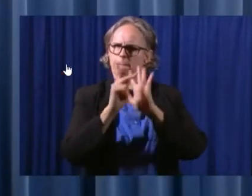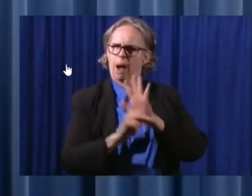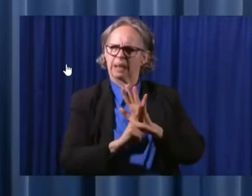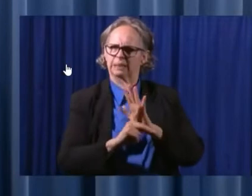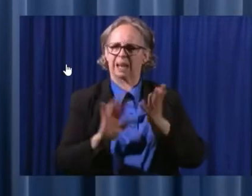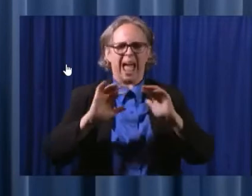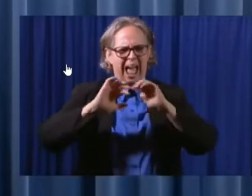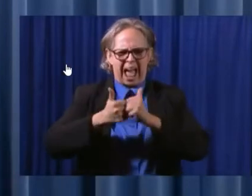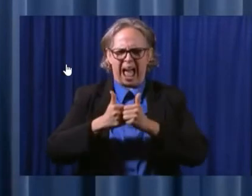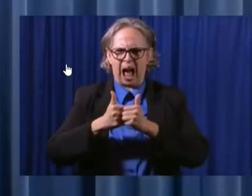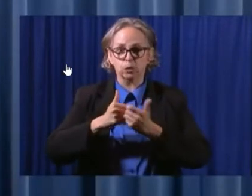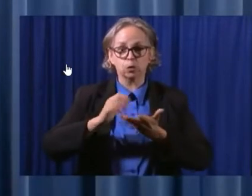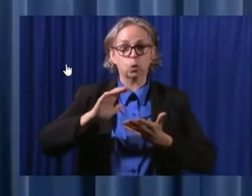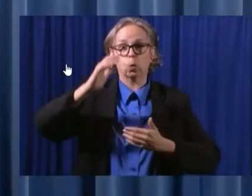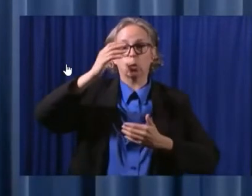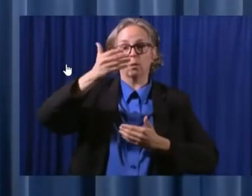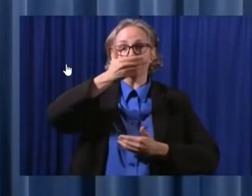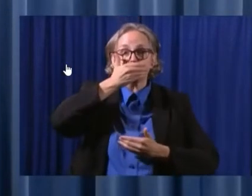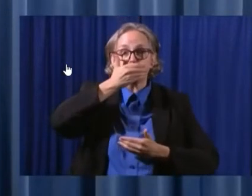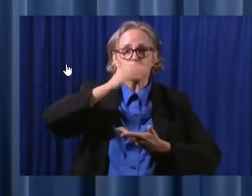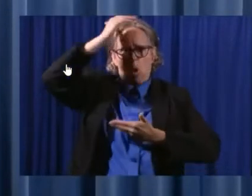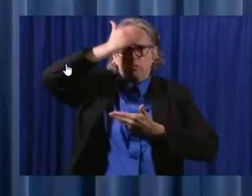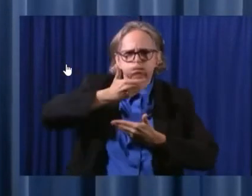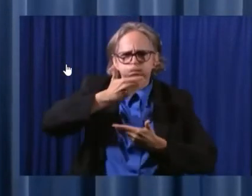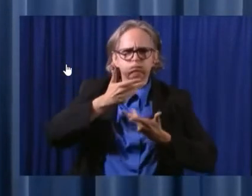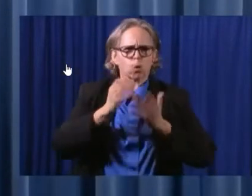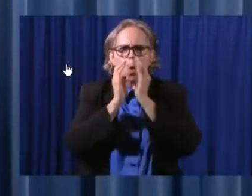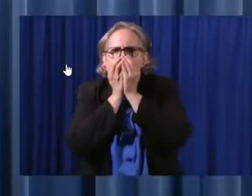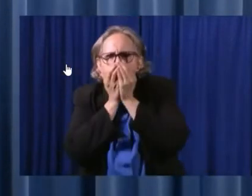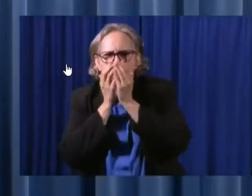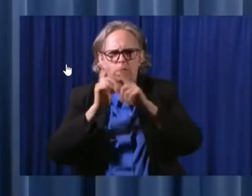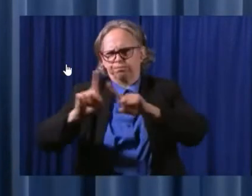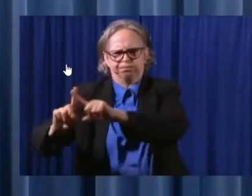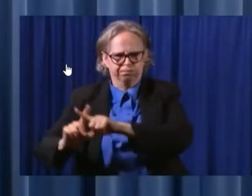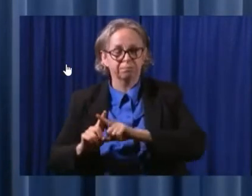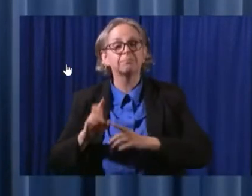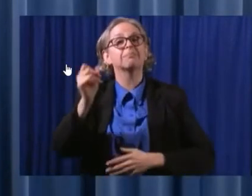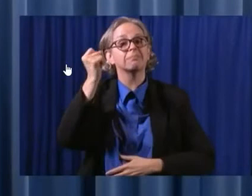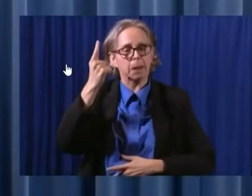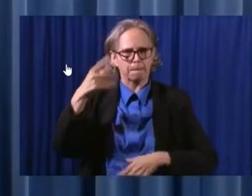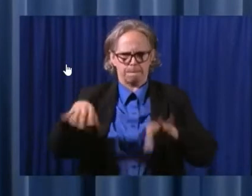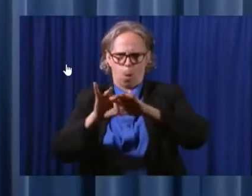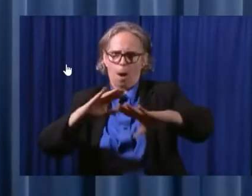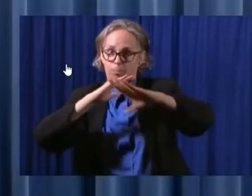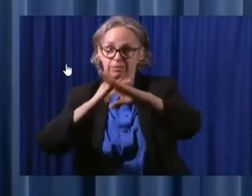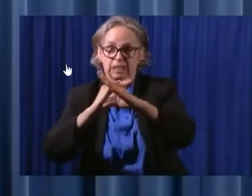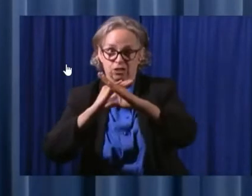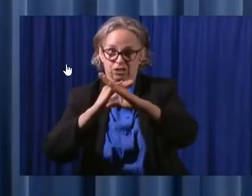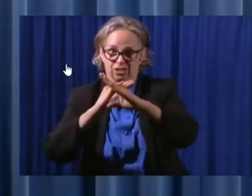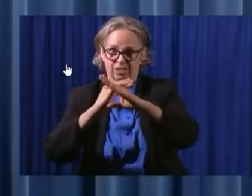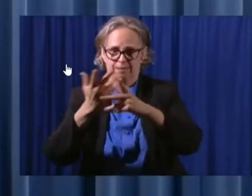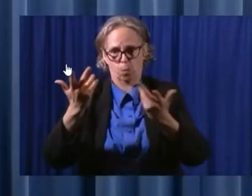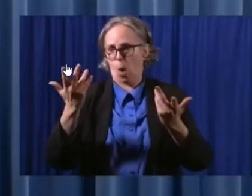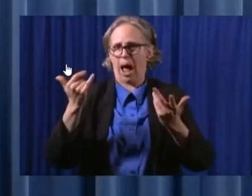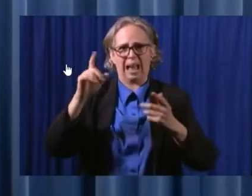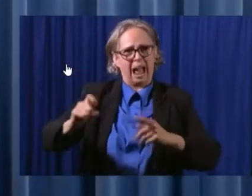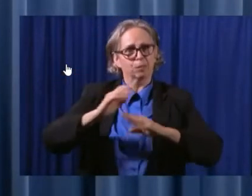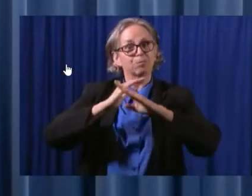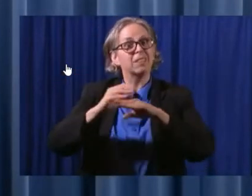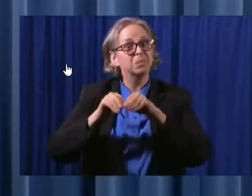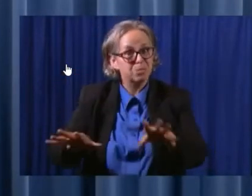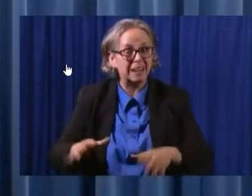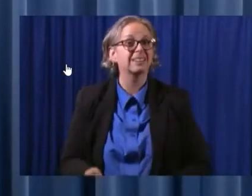of COVID-19. Let's talk about the staff at first. Just as we have done